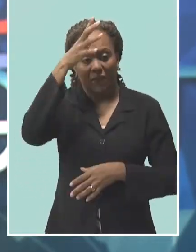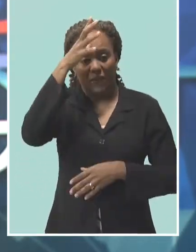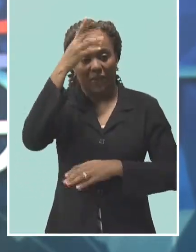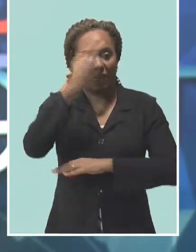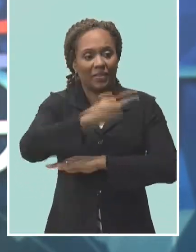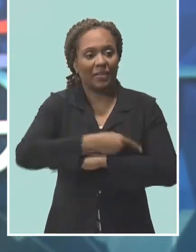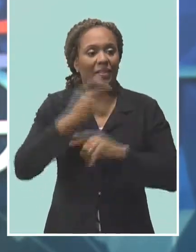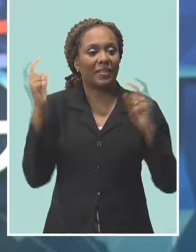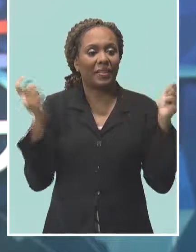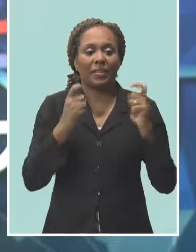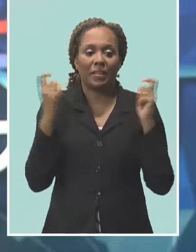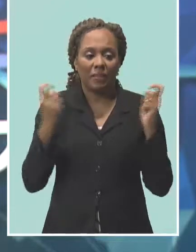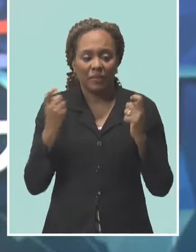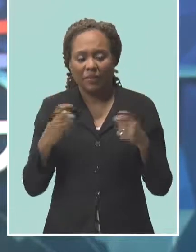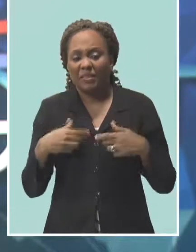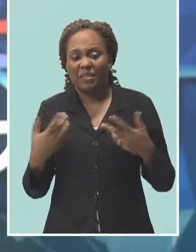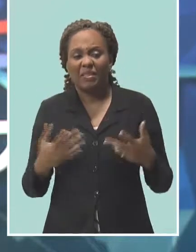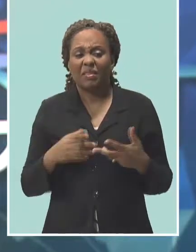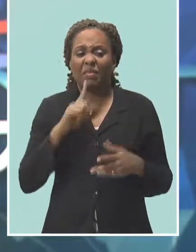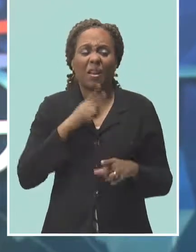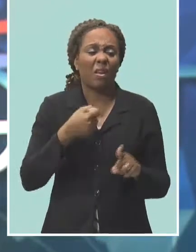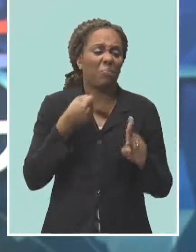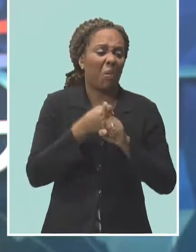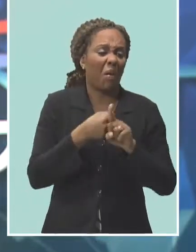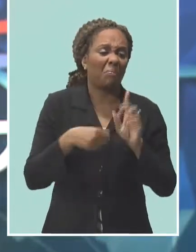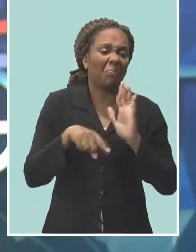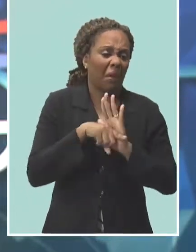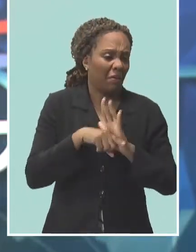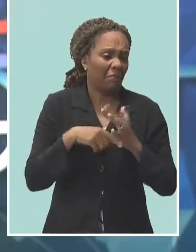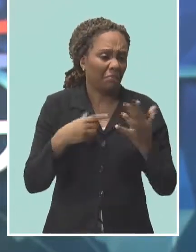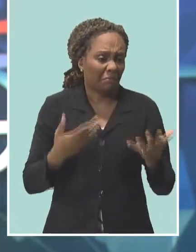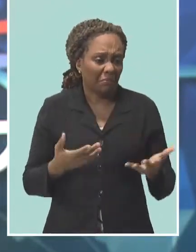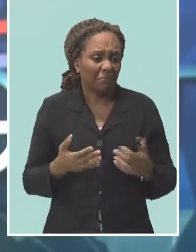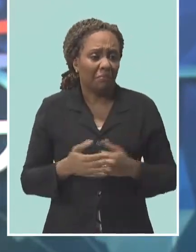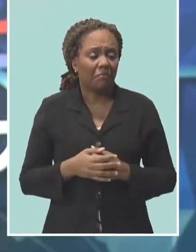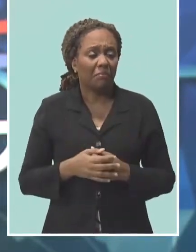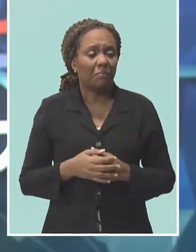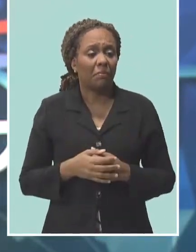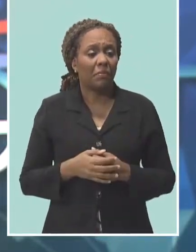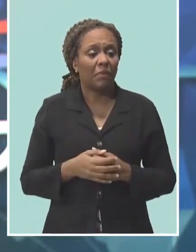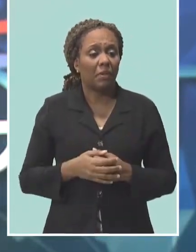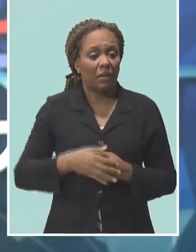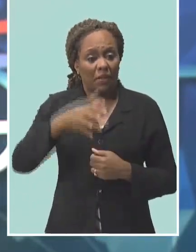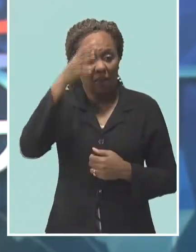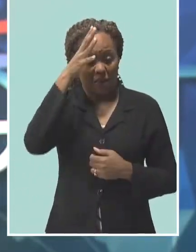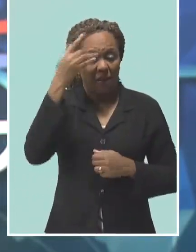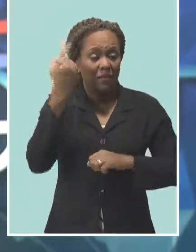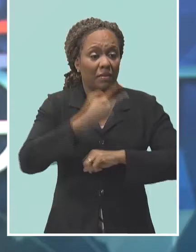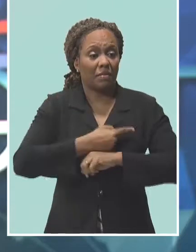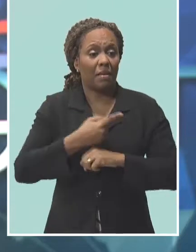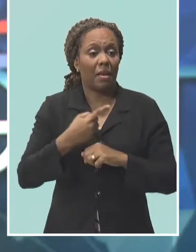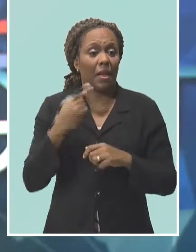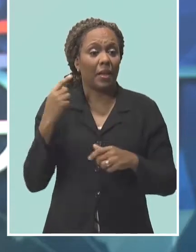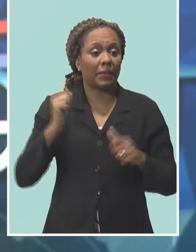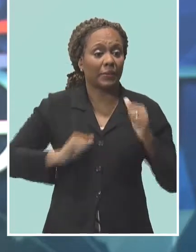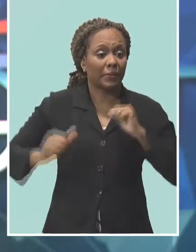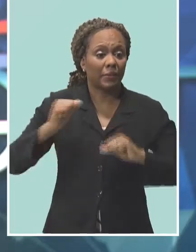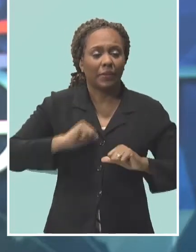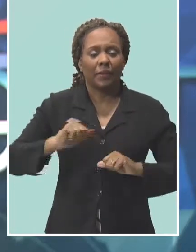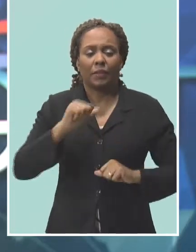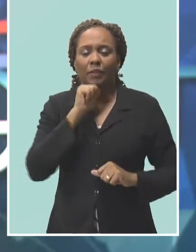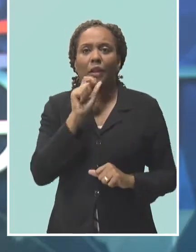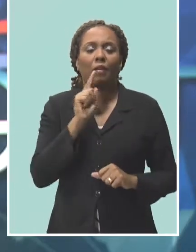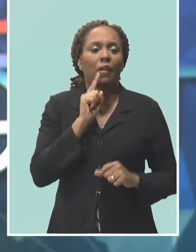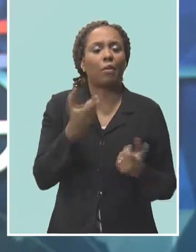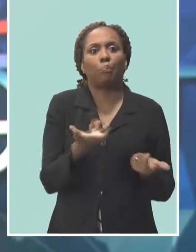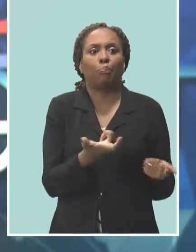has fallen victim somewhat to the COVID-19 pandemic. Even though Father's Day festivities aren't usually as grand as those